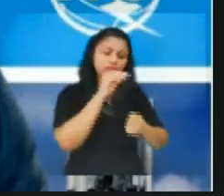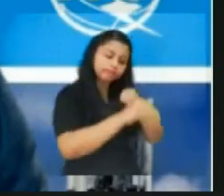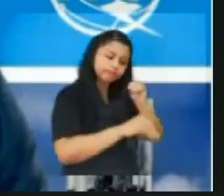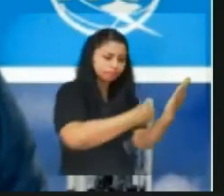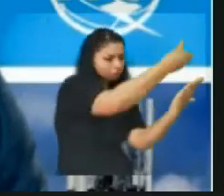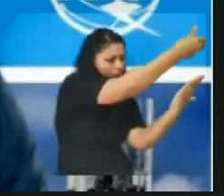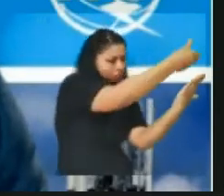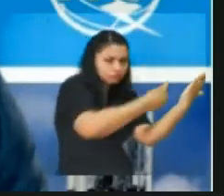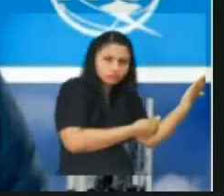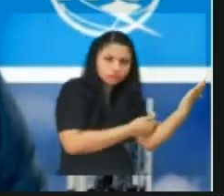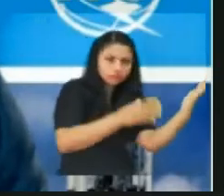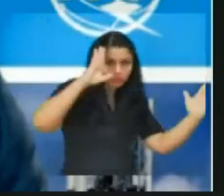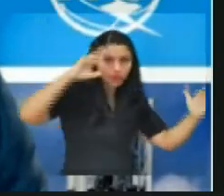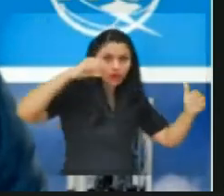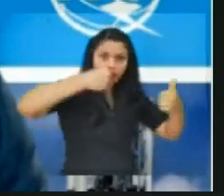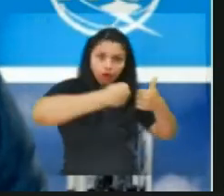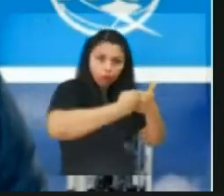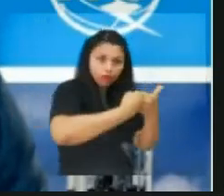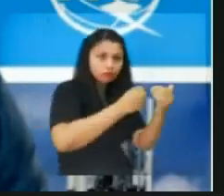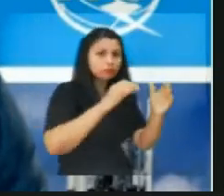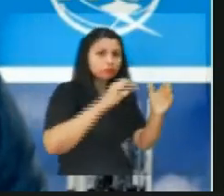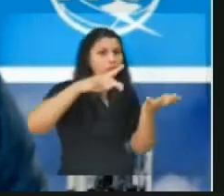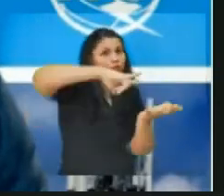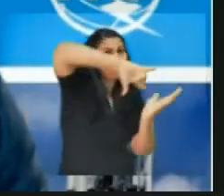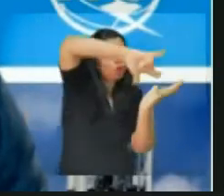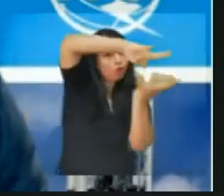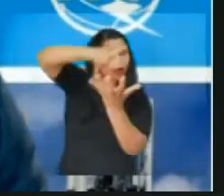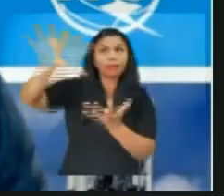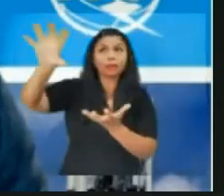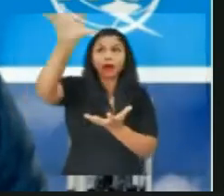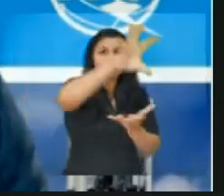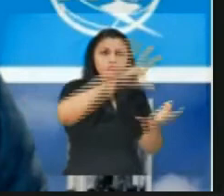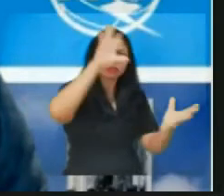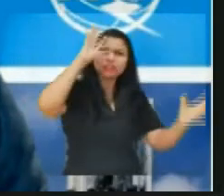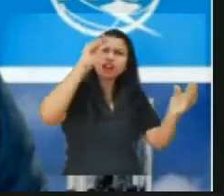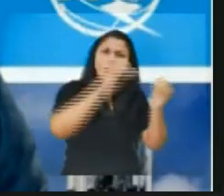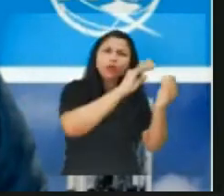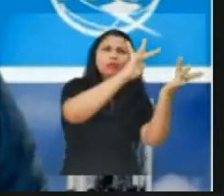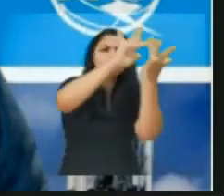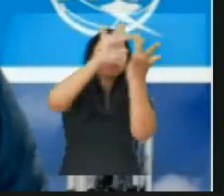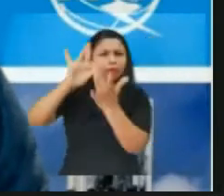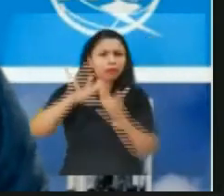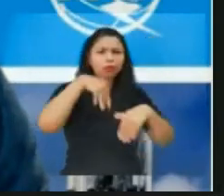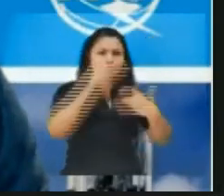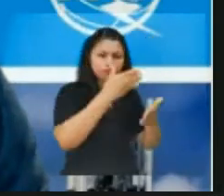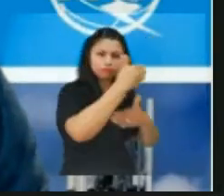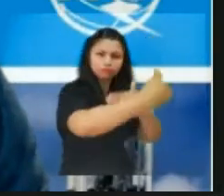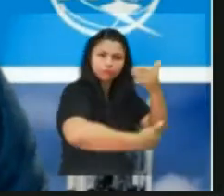a global consensus so that we can have results in the world, in the WCI.